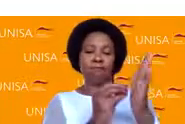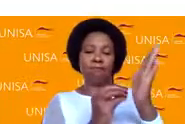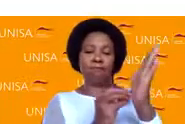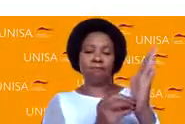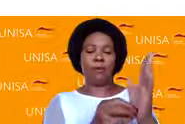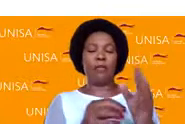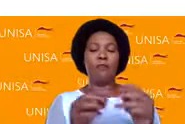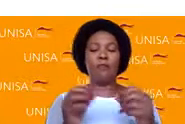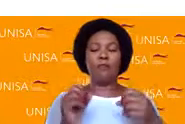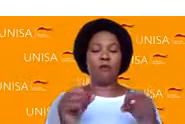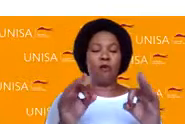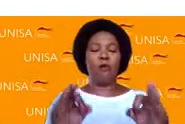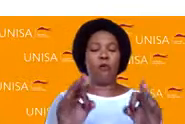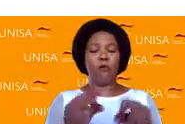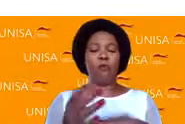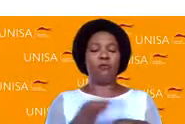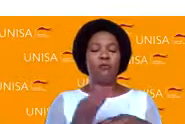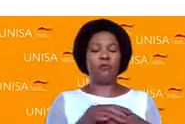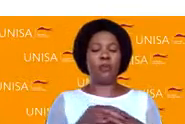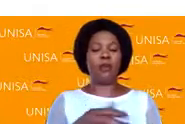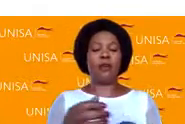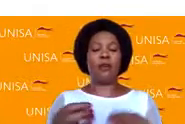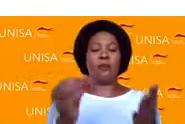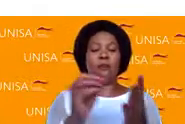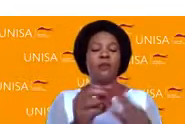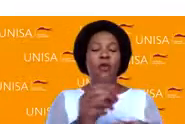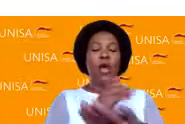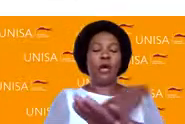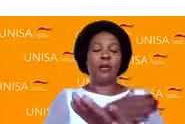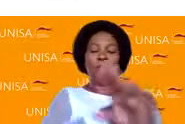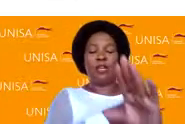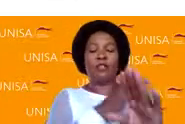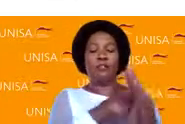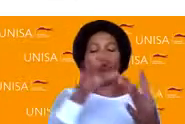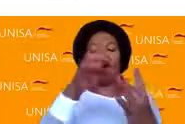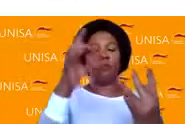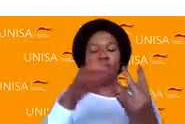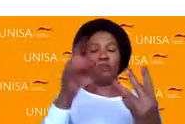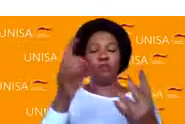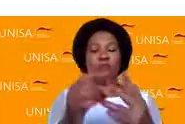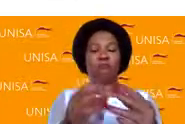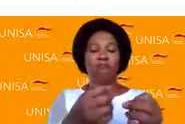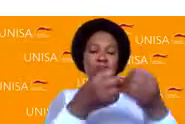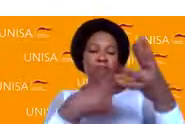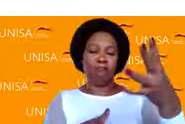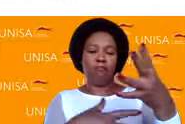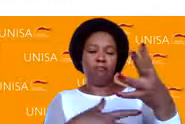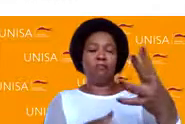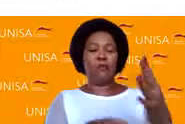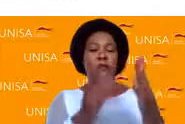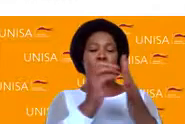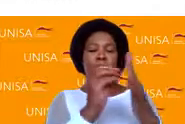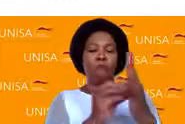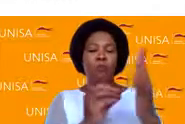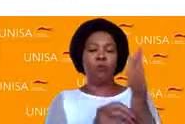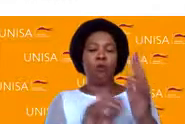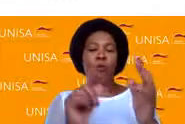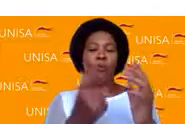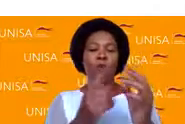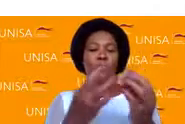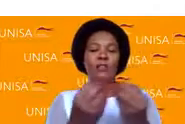that you have to reply, you can click on advanced. We've got more options to do a bulleted list, perhaps list all your hobbies